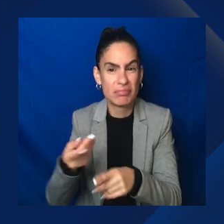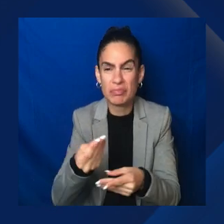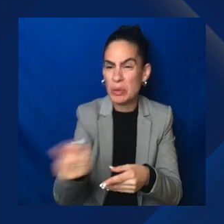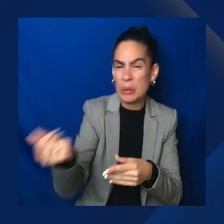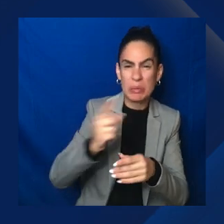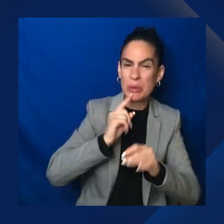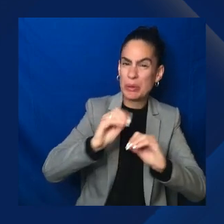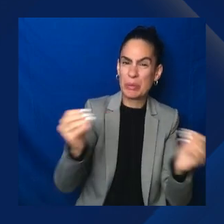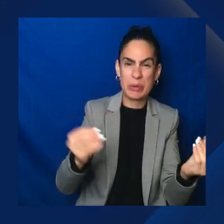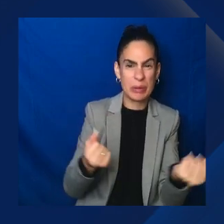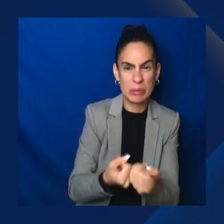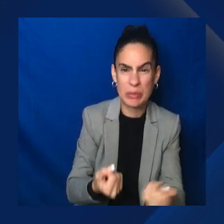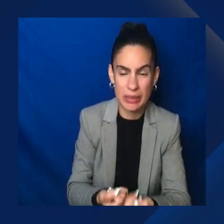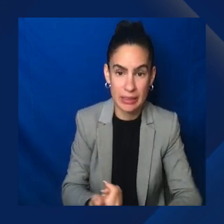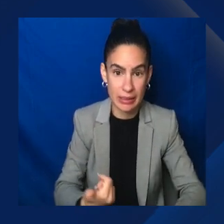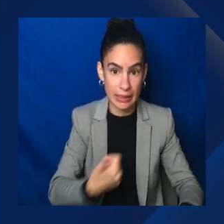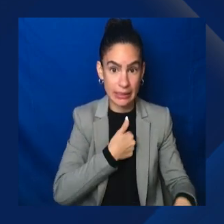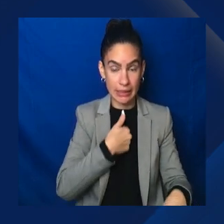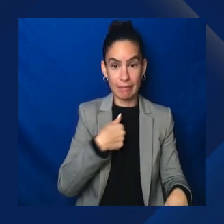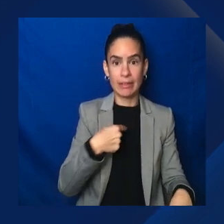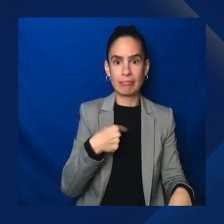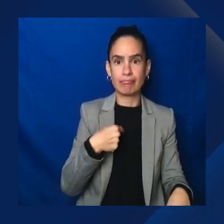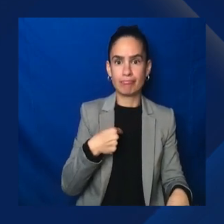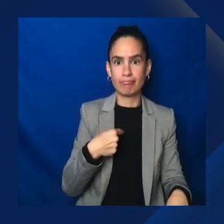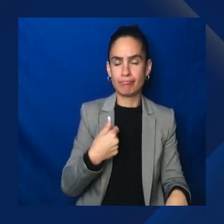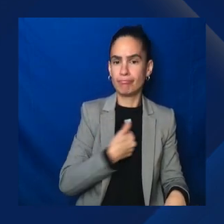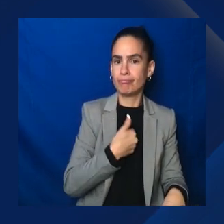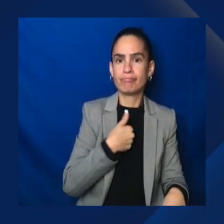especially being that